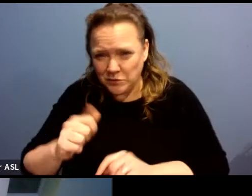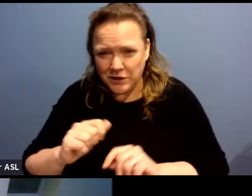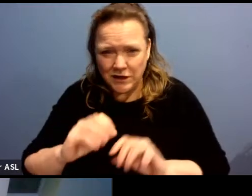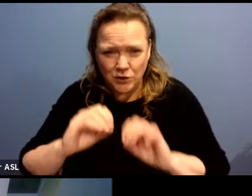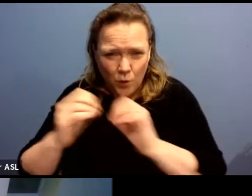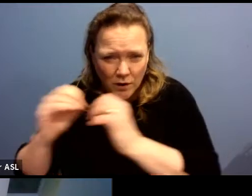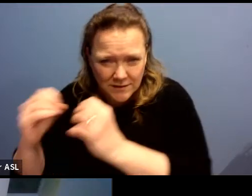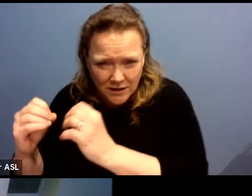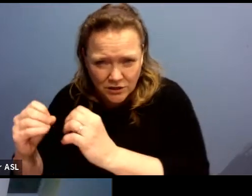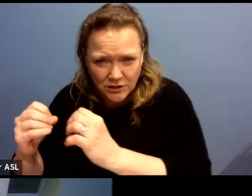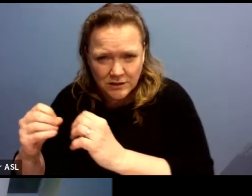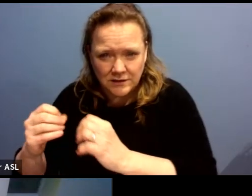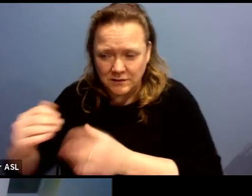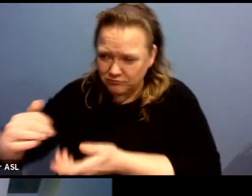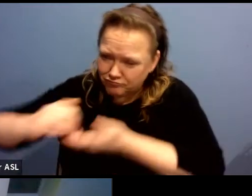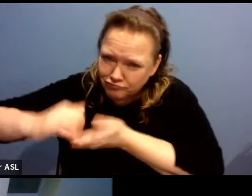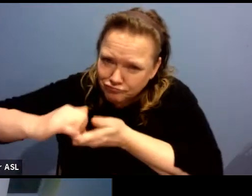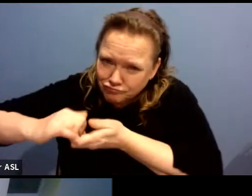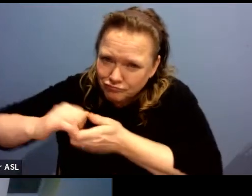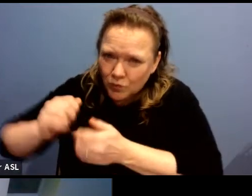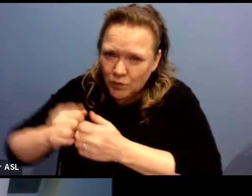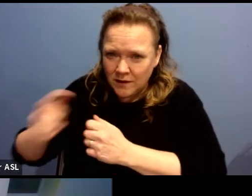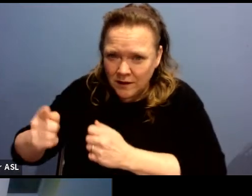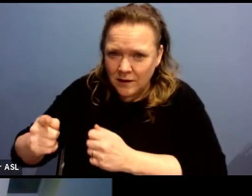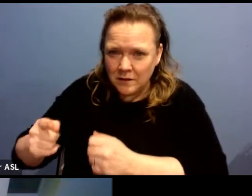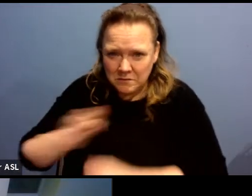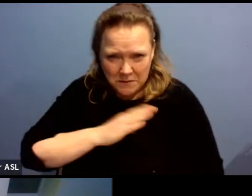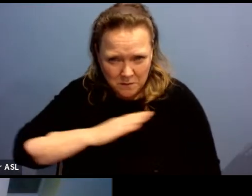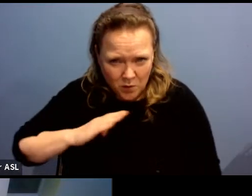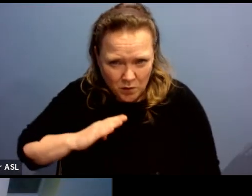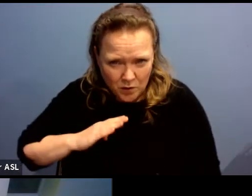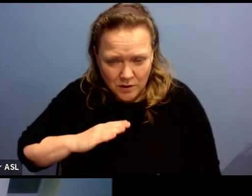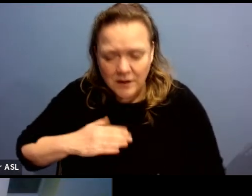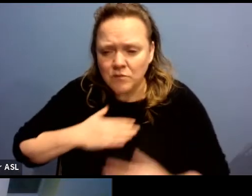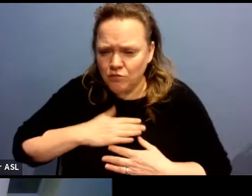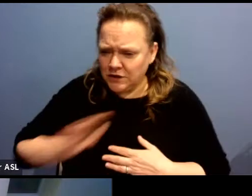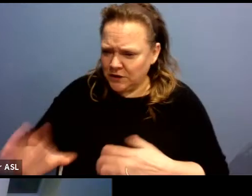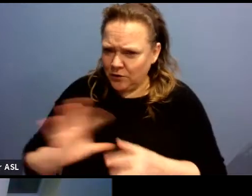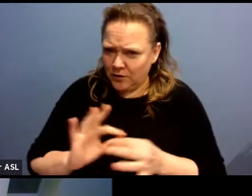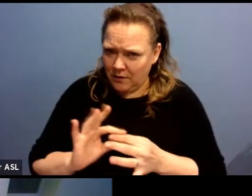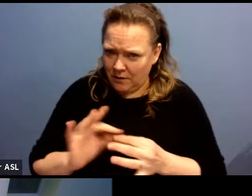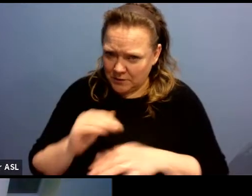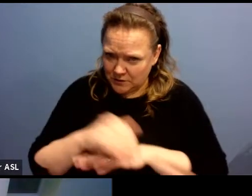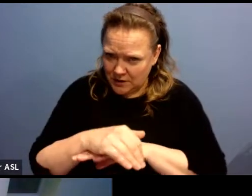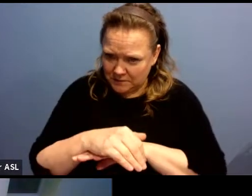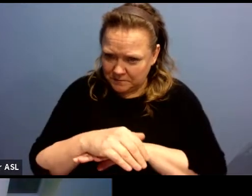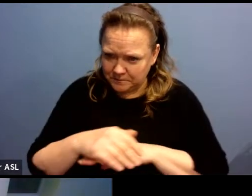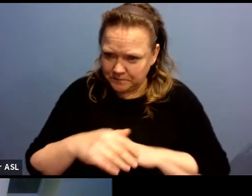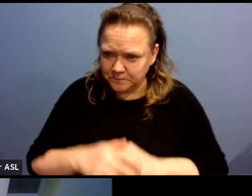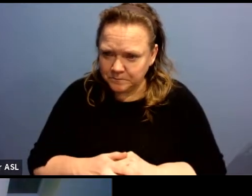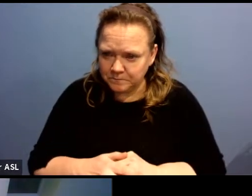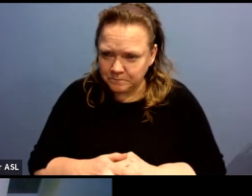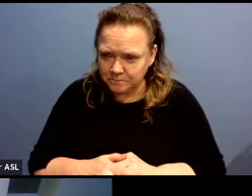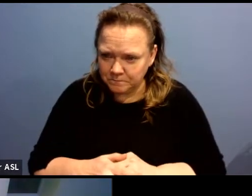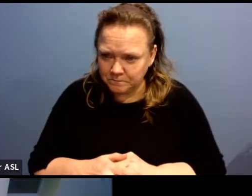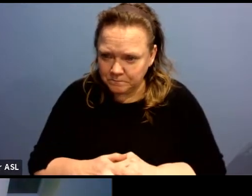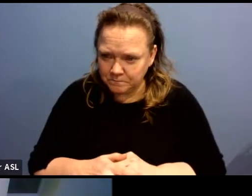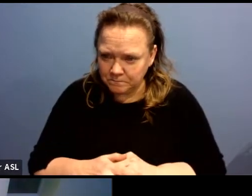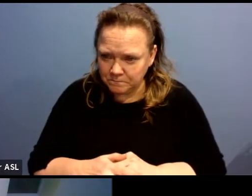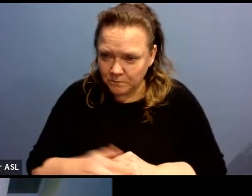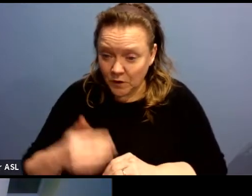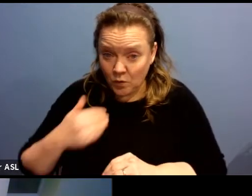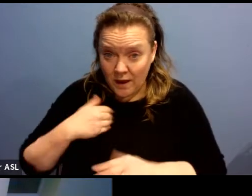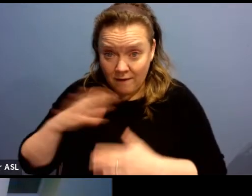enjoy working with him on the Metro Board, so appreciate that and appreciate your comments. I understand we have one